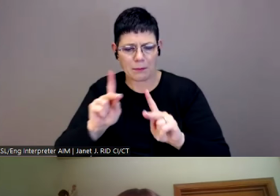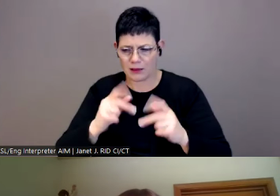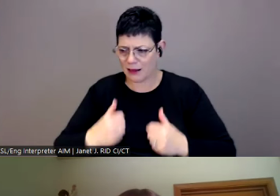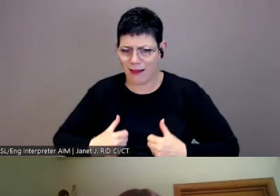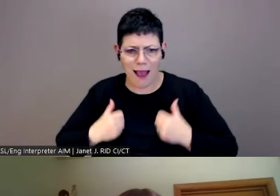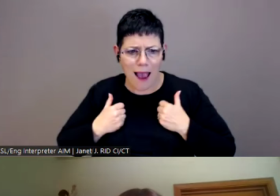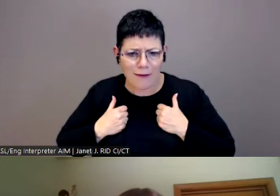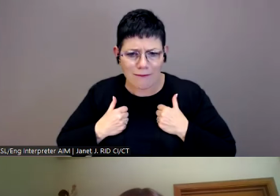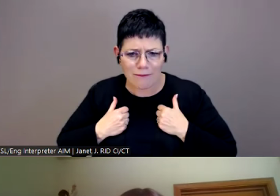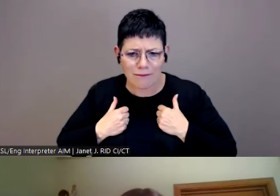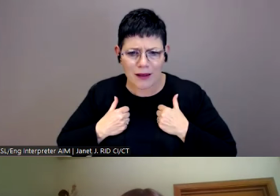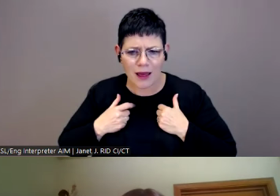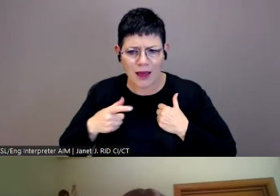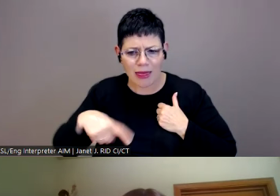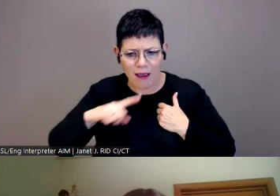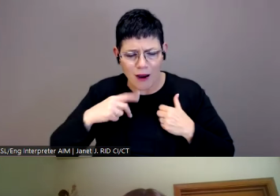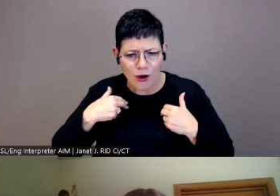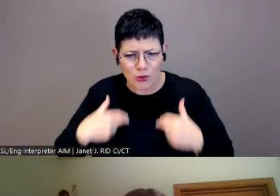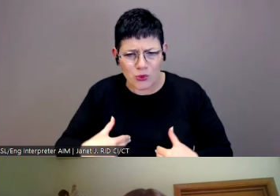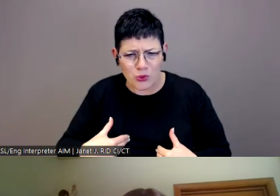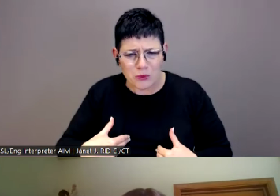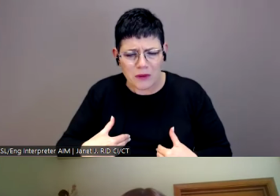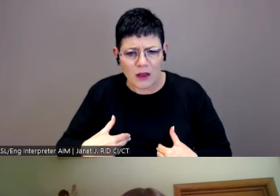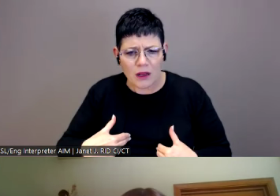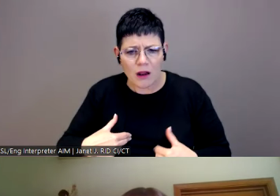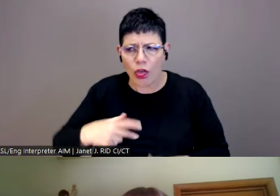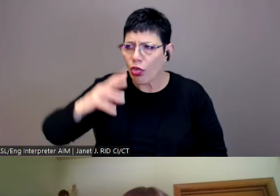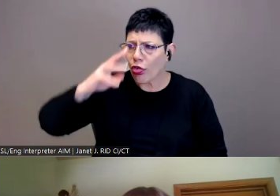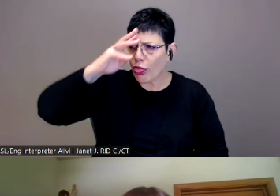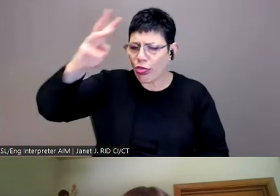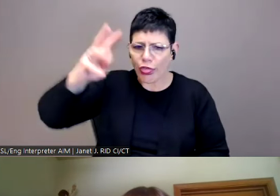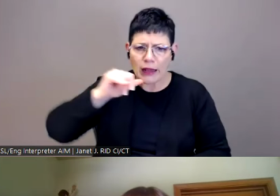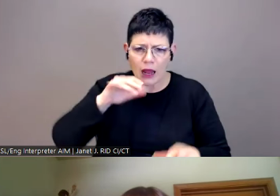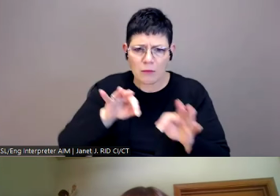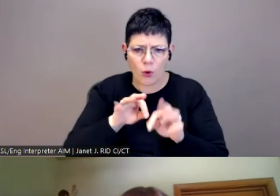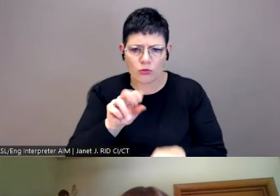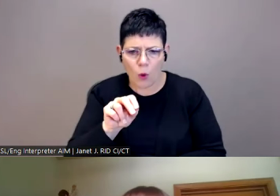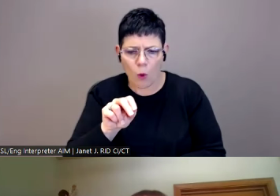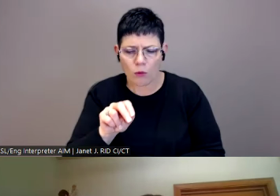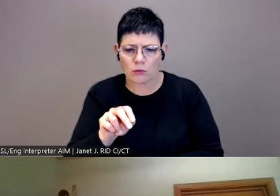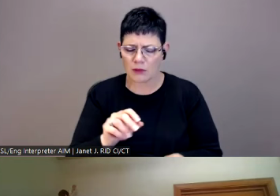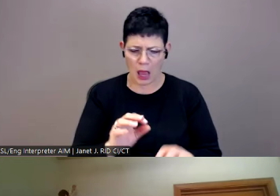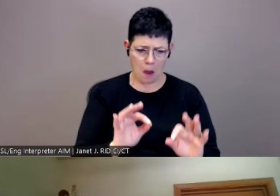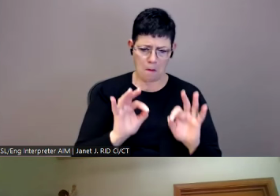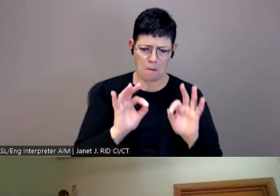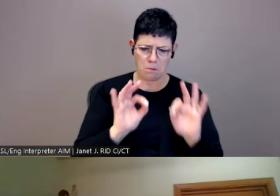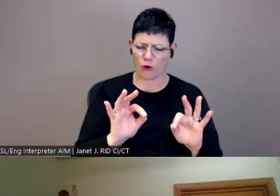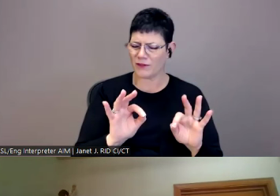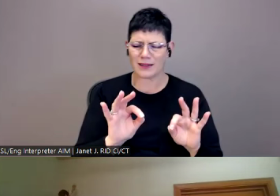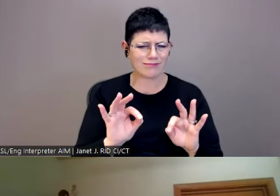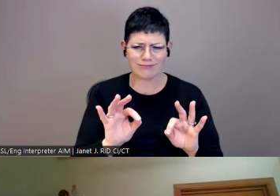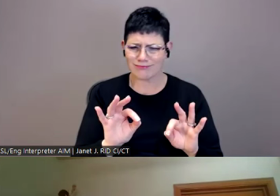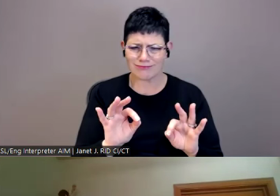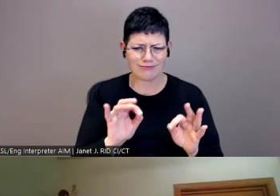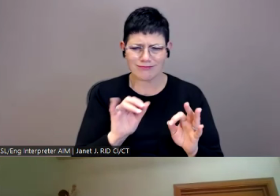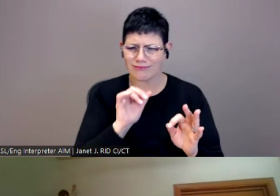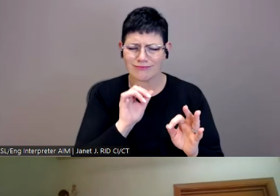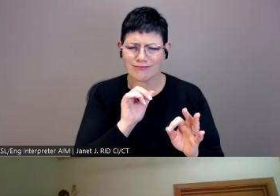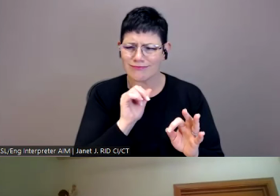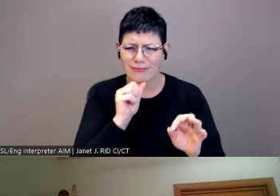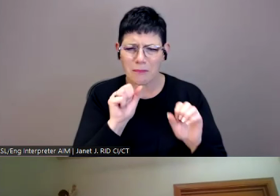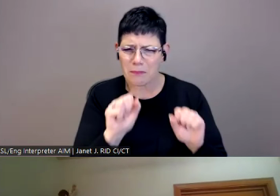life. So you don't, I think we said it before, perfection is not the goal, right? Like that's never the goal.